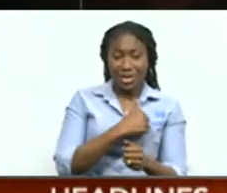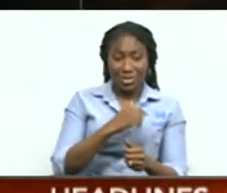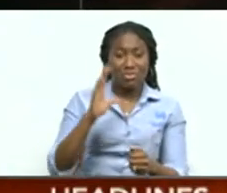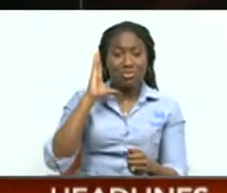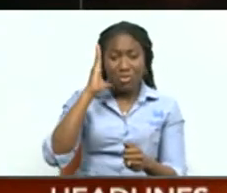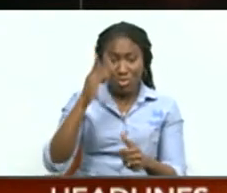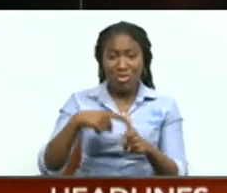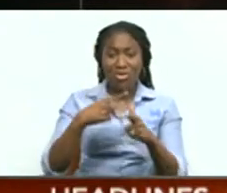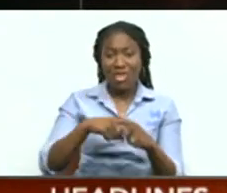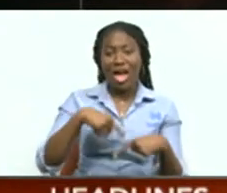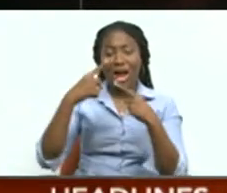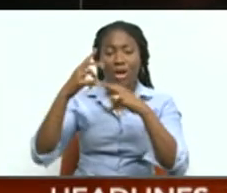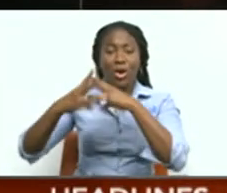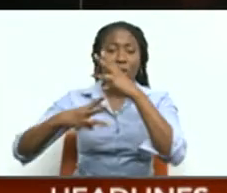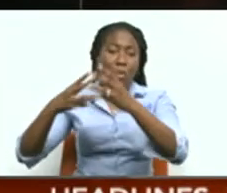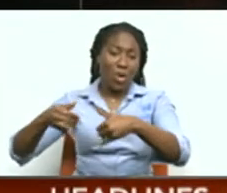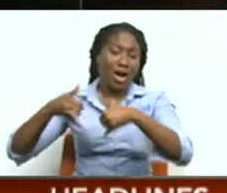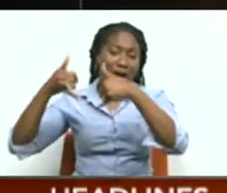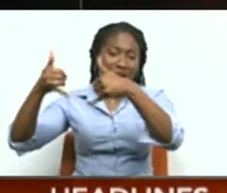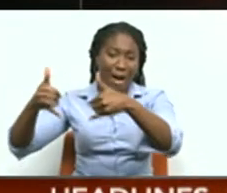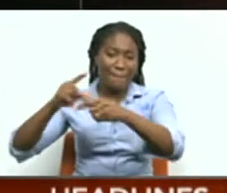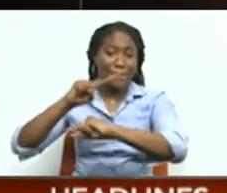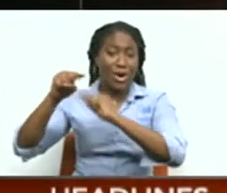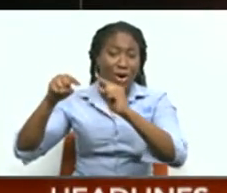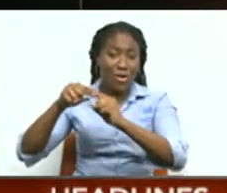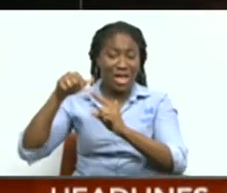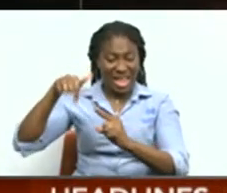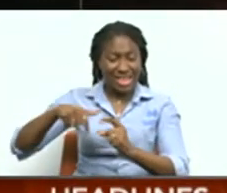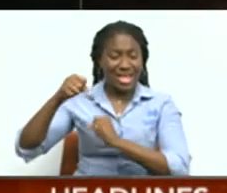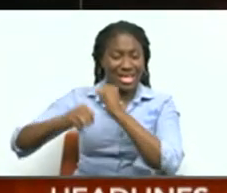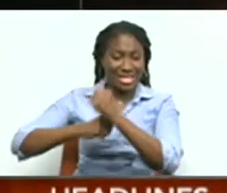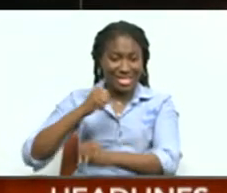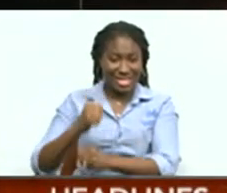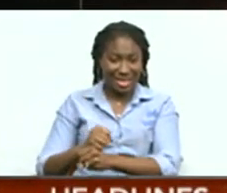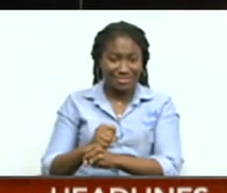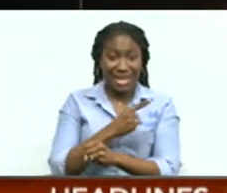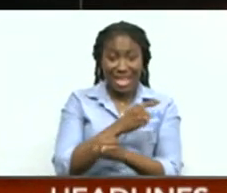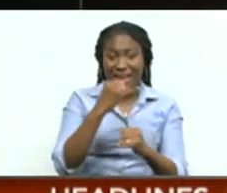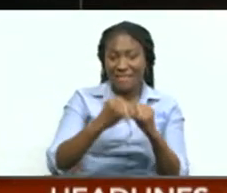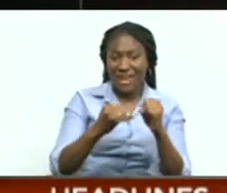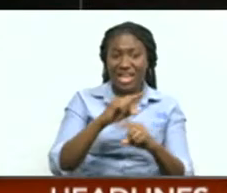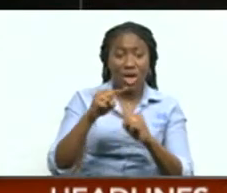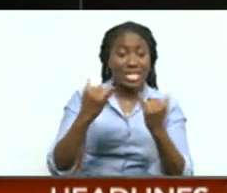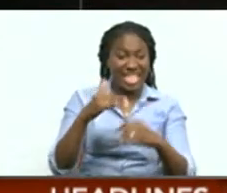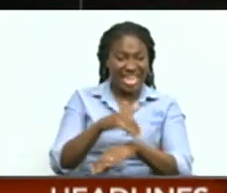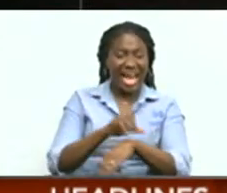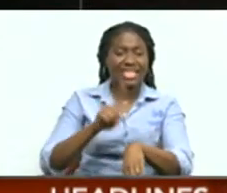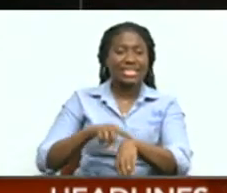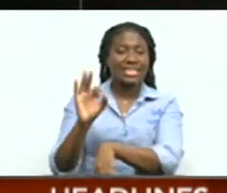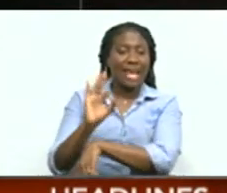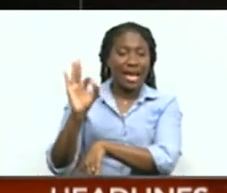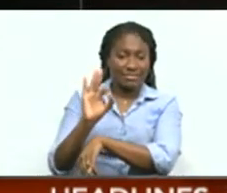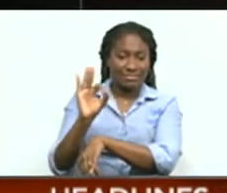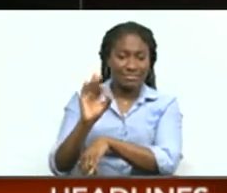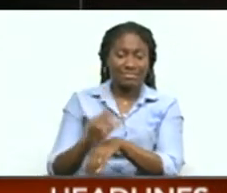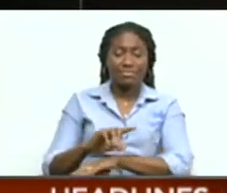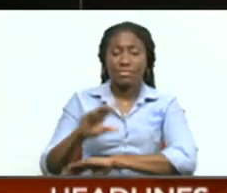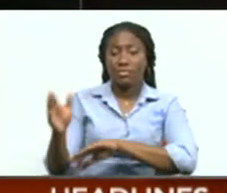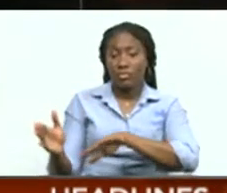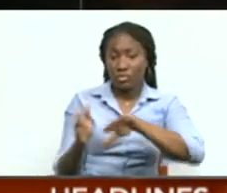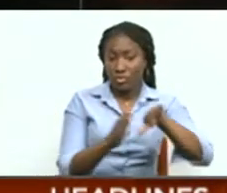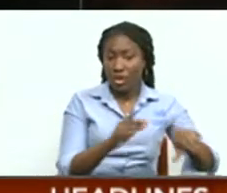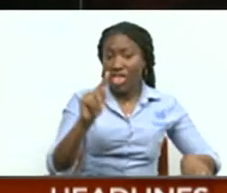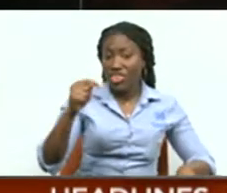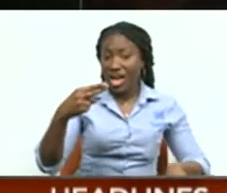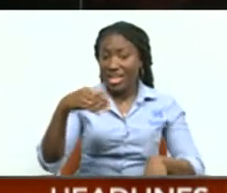place at the World Cup, expected to take place later on this year. That final, though, is tonight at 9. On Thursday night, Trinidad and